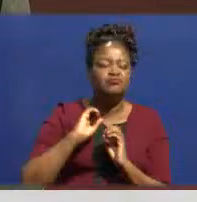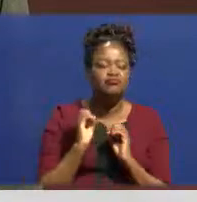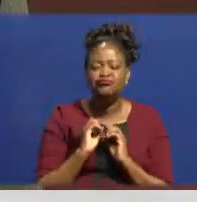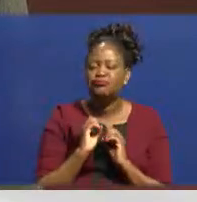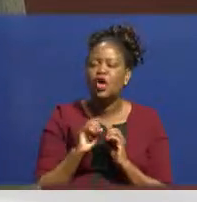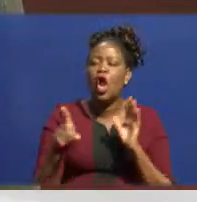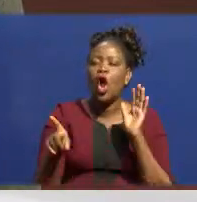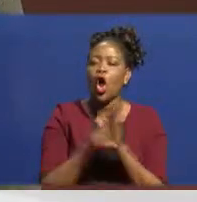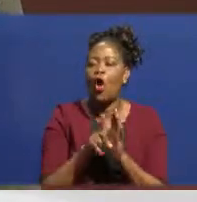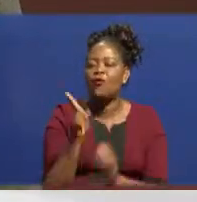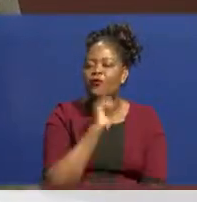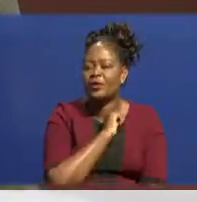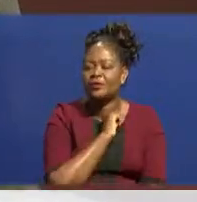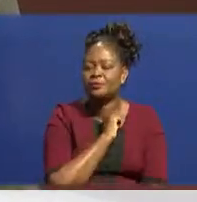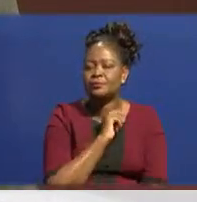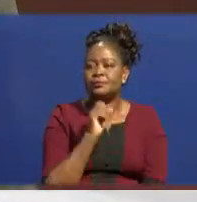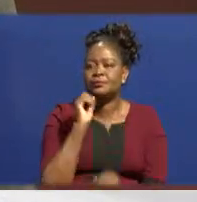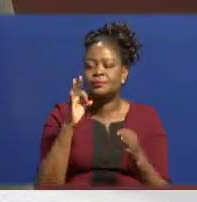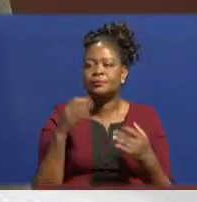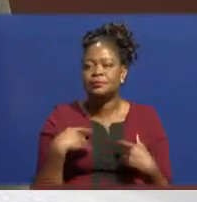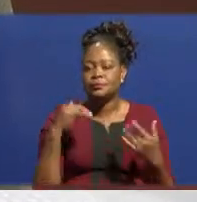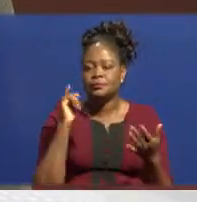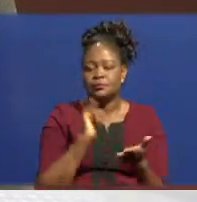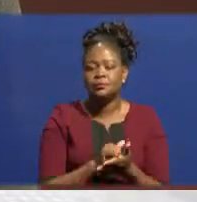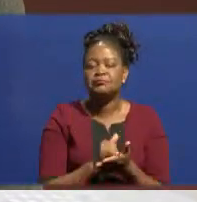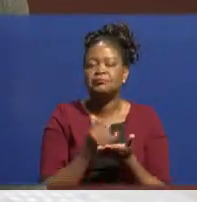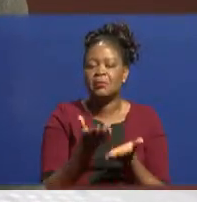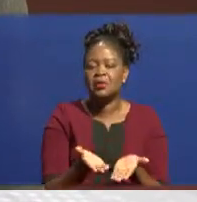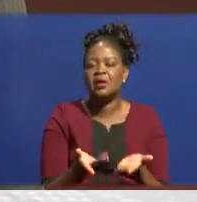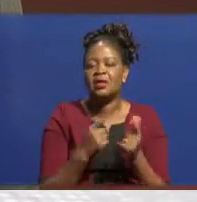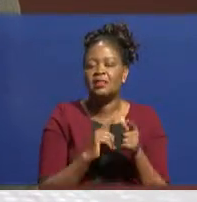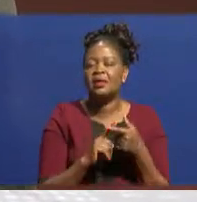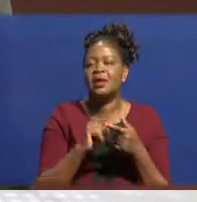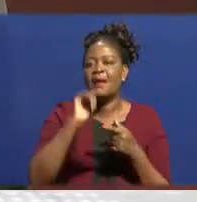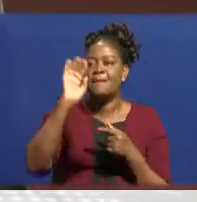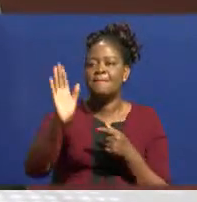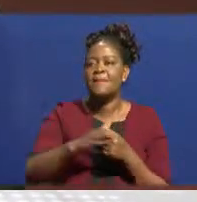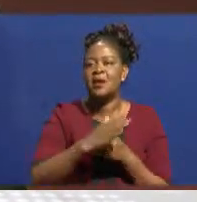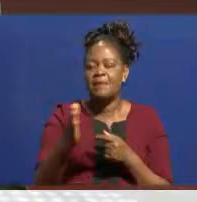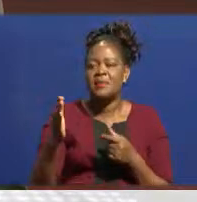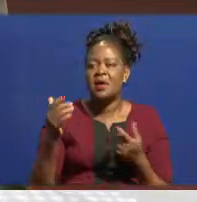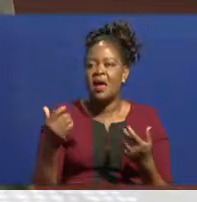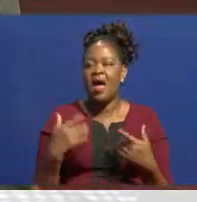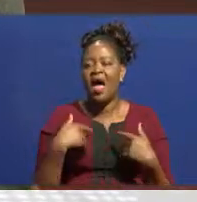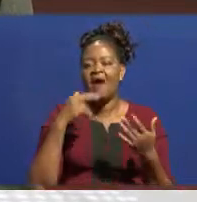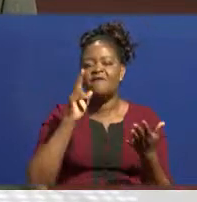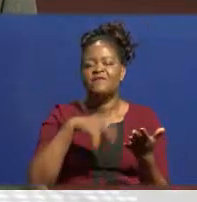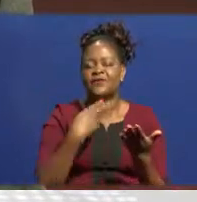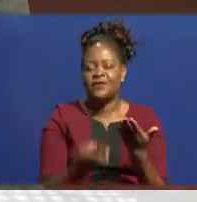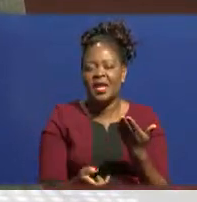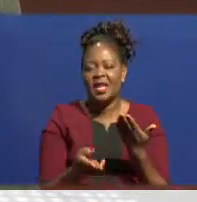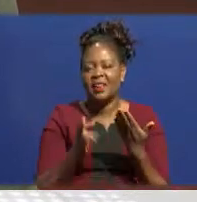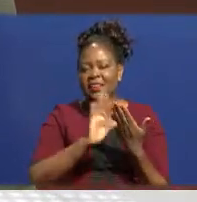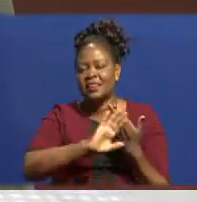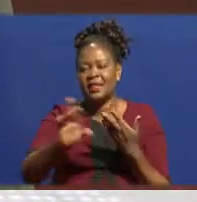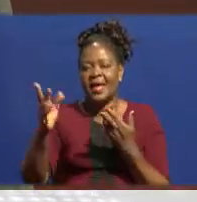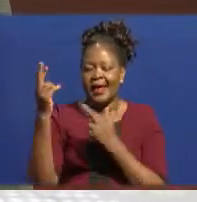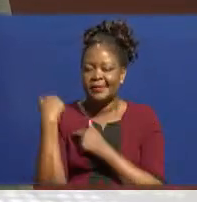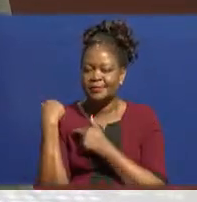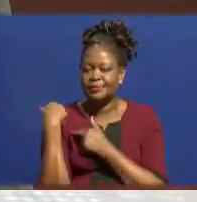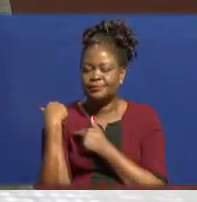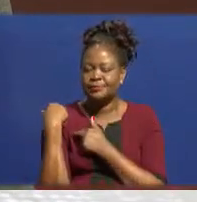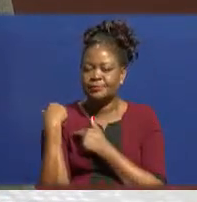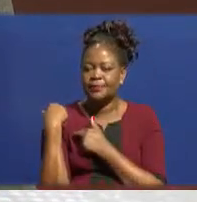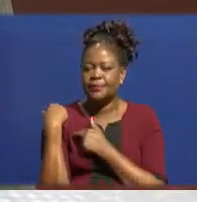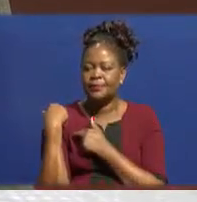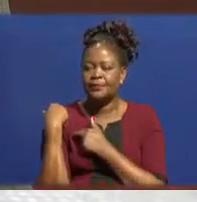a law. And if we have that in place, then parliamentarians have failed their responsibility and